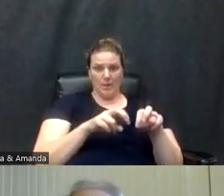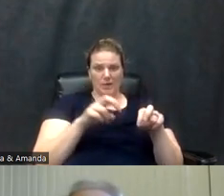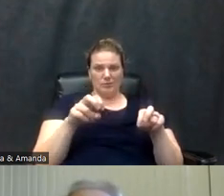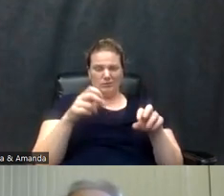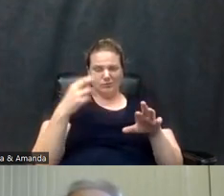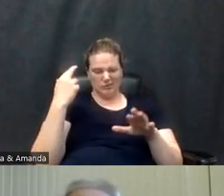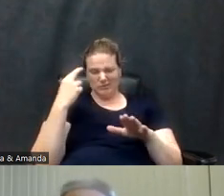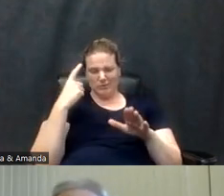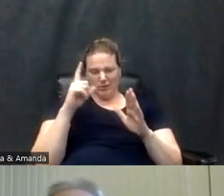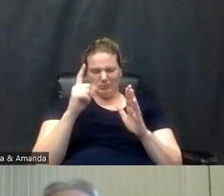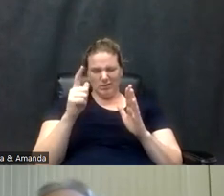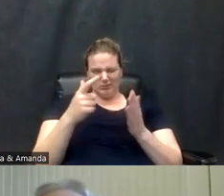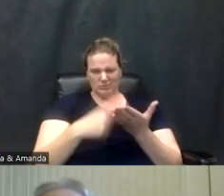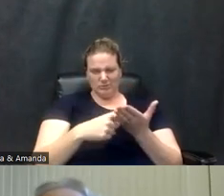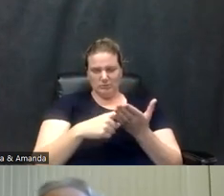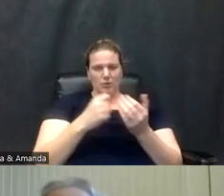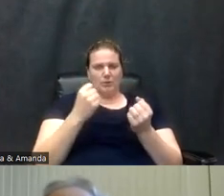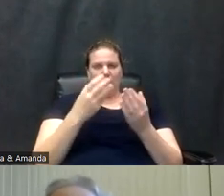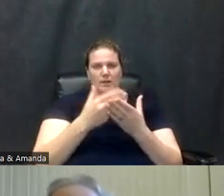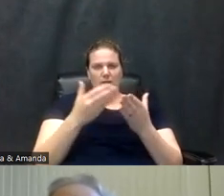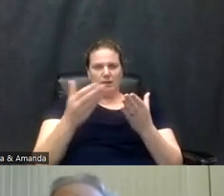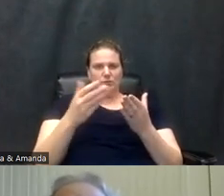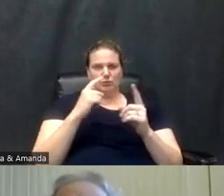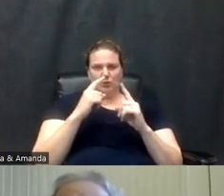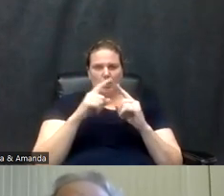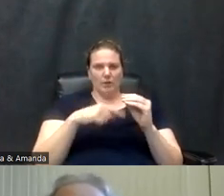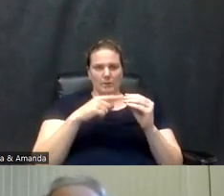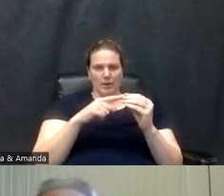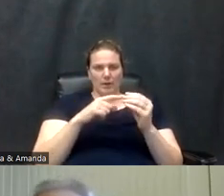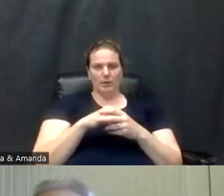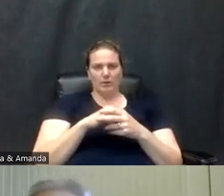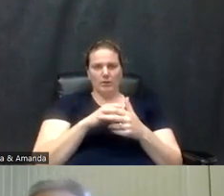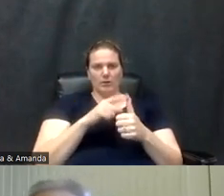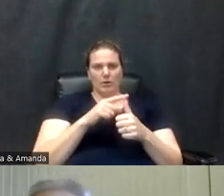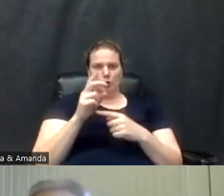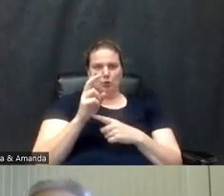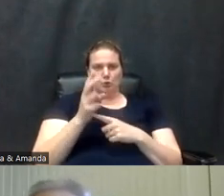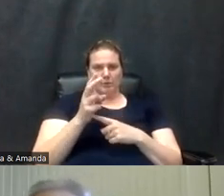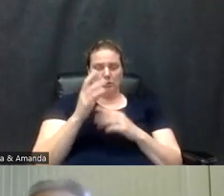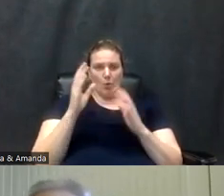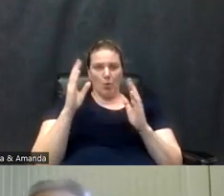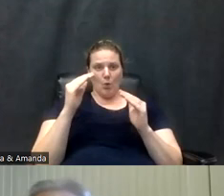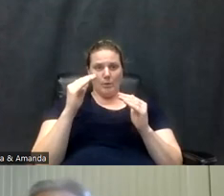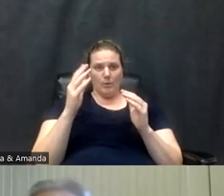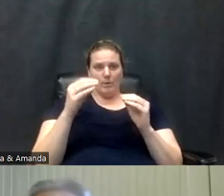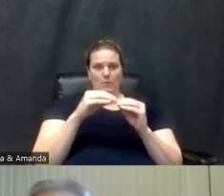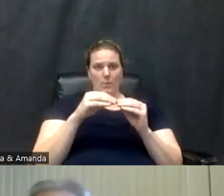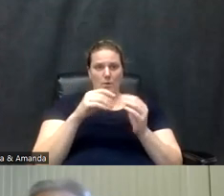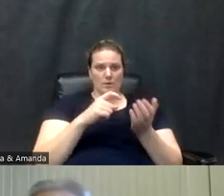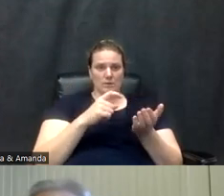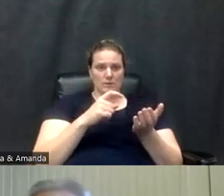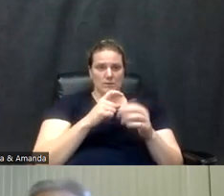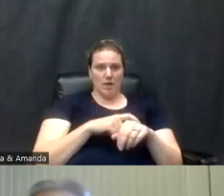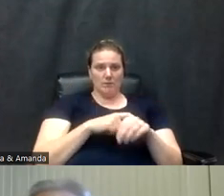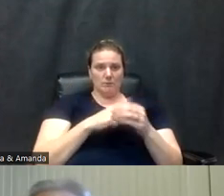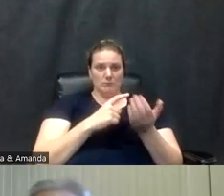There's, you know, there's just way too many other things to talk about, you know, in 2 minutes. I'm hoping that we're going to have more time to go into these.